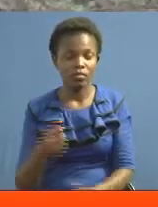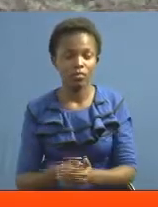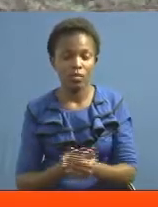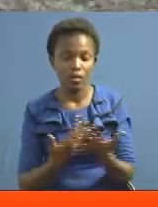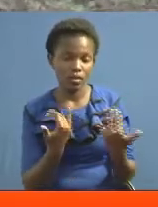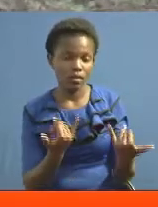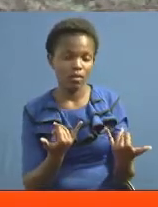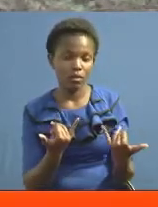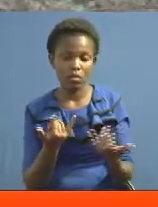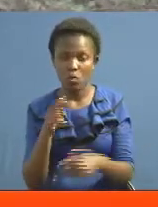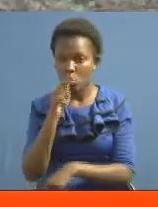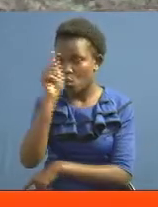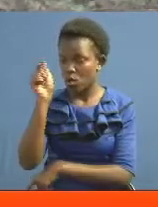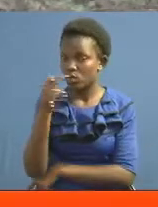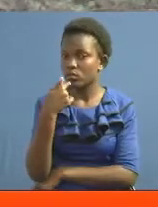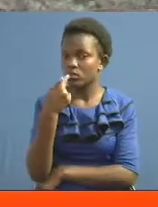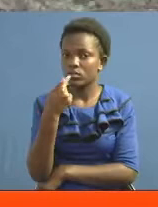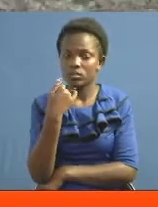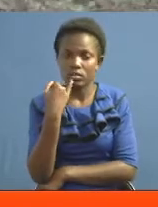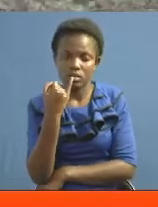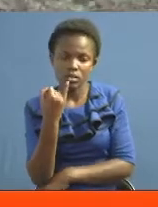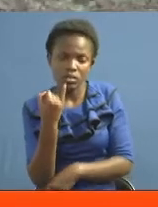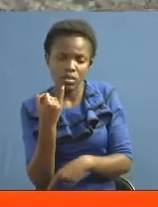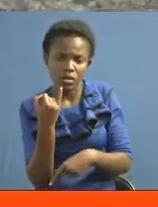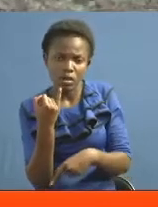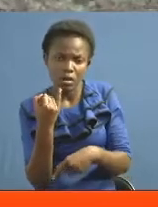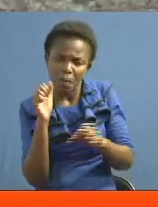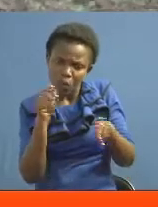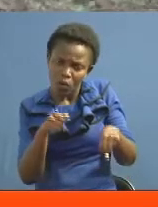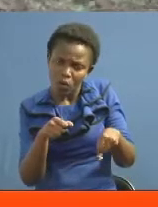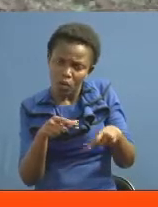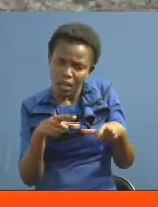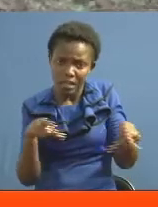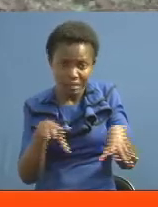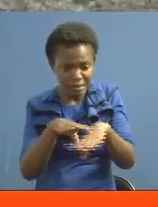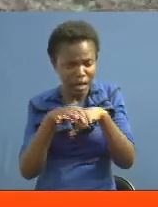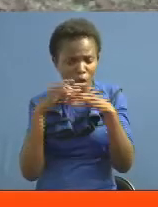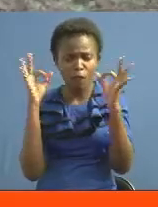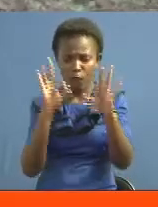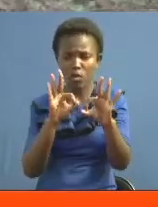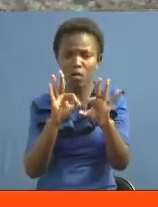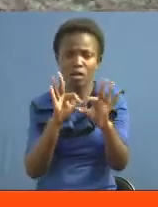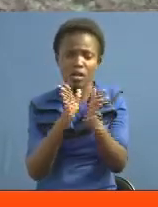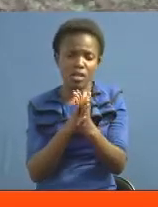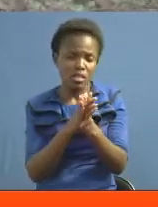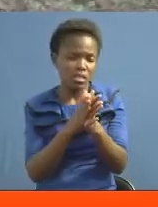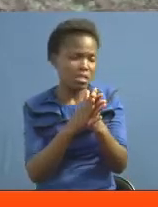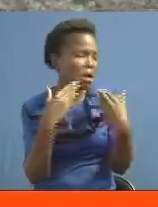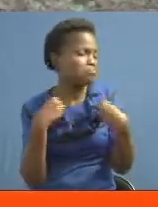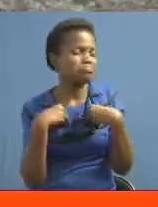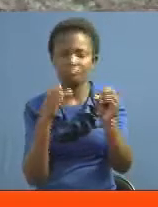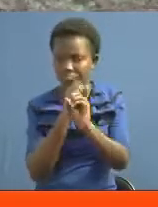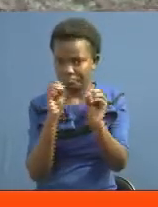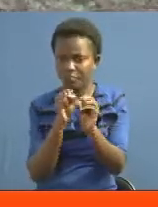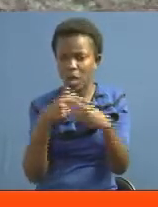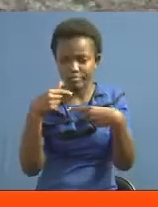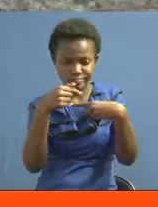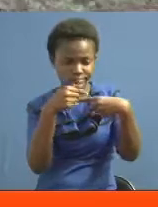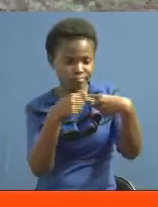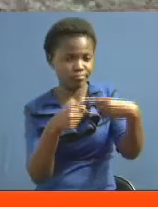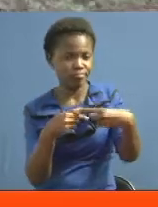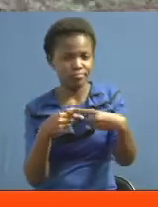And now our question is, will they take our land by force? That we cannot agree. We shall